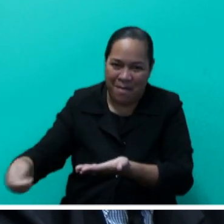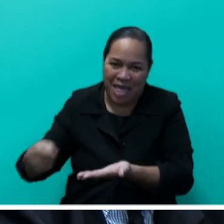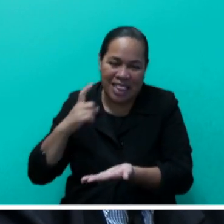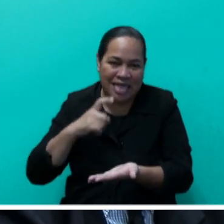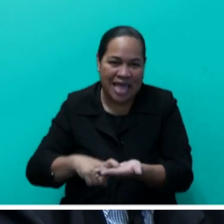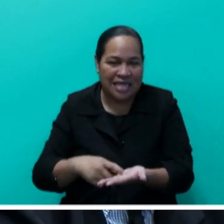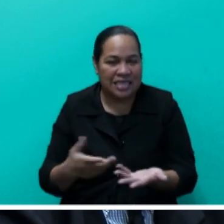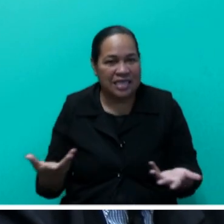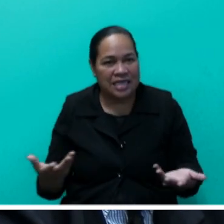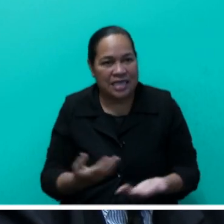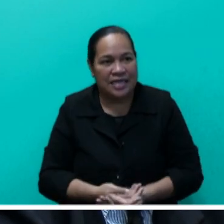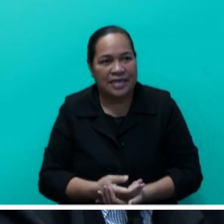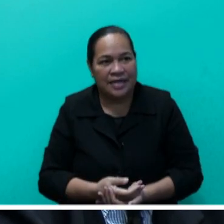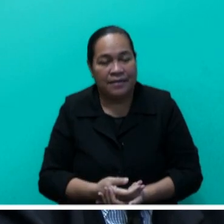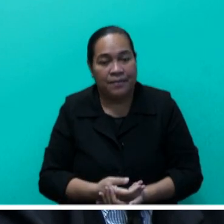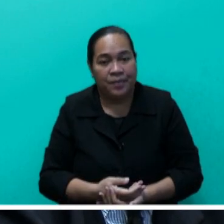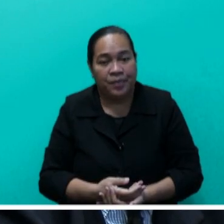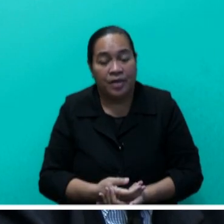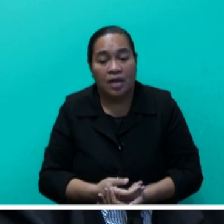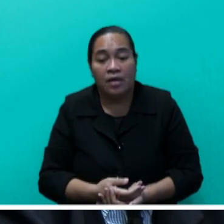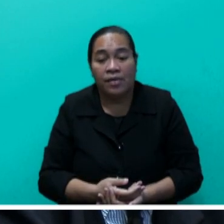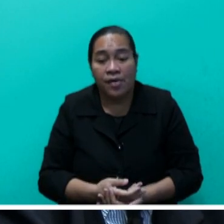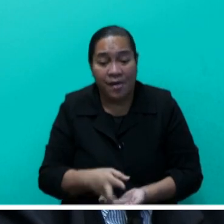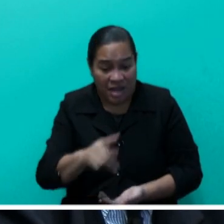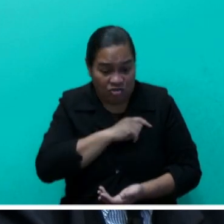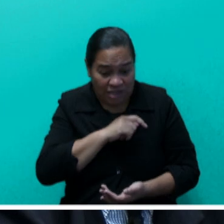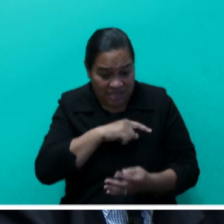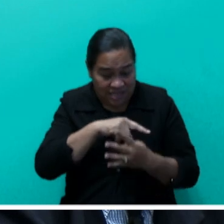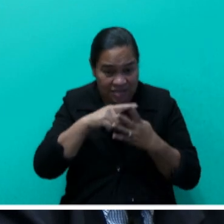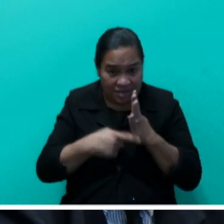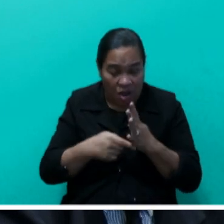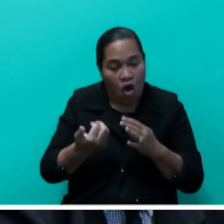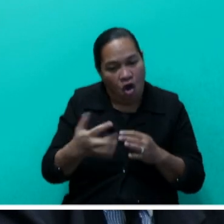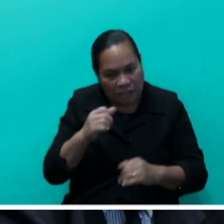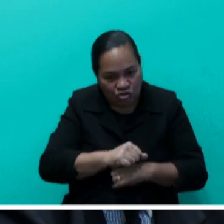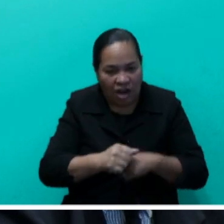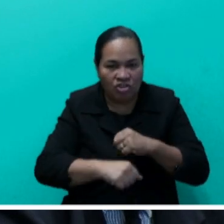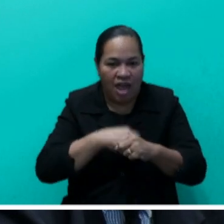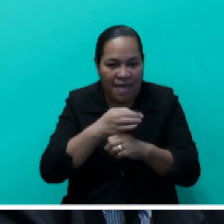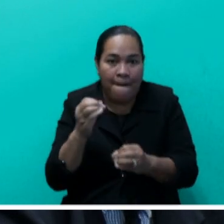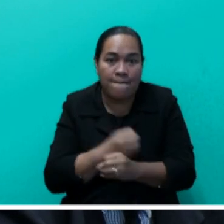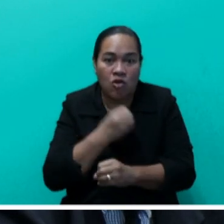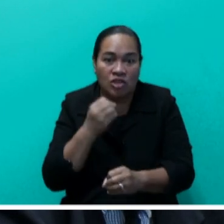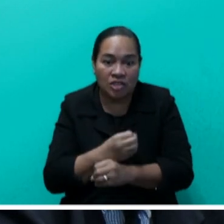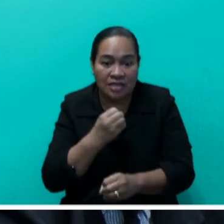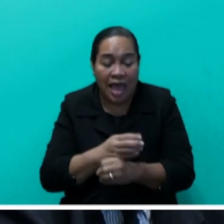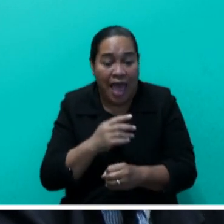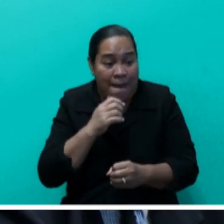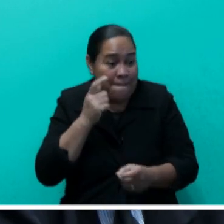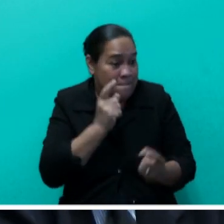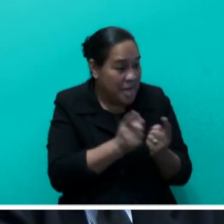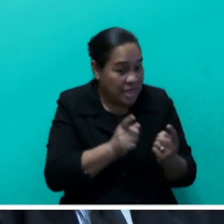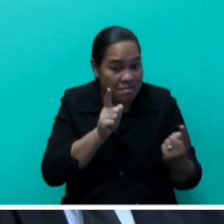debt. Honourable Speaker, the trustees have restructured the operations, and after meetings with